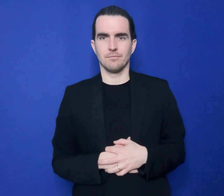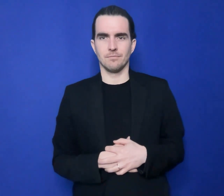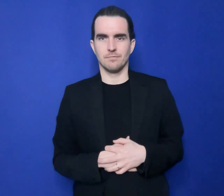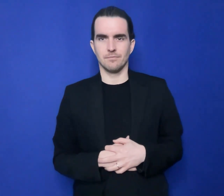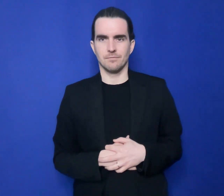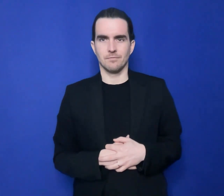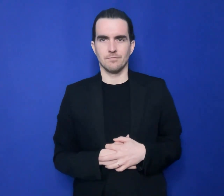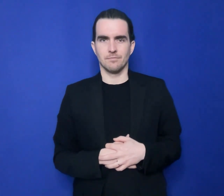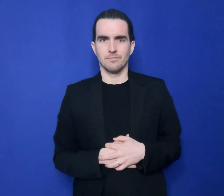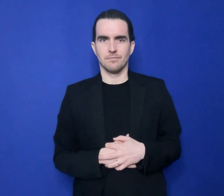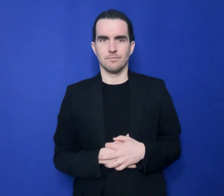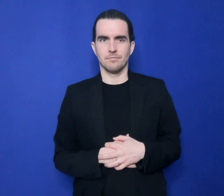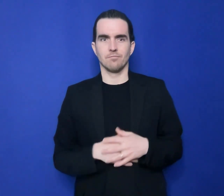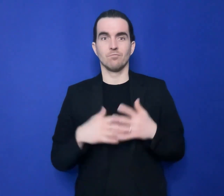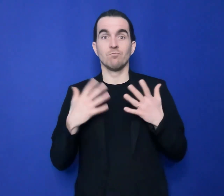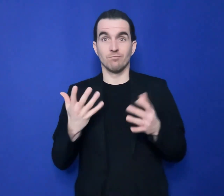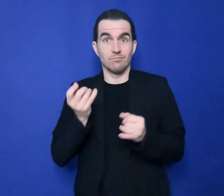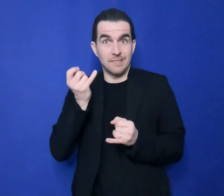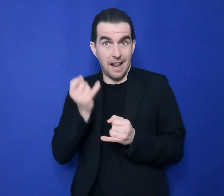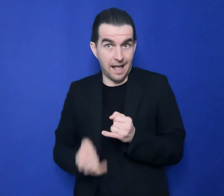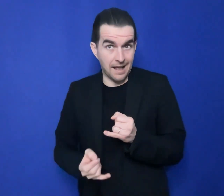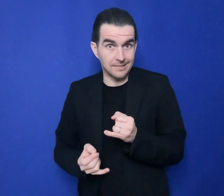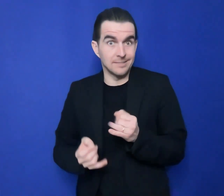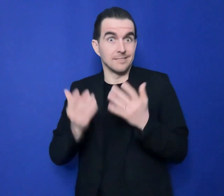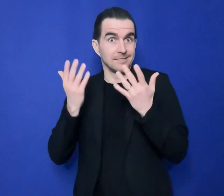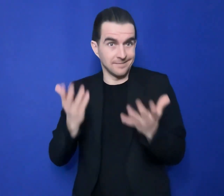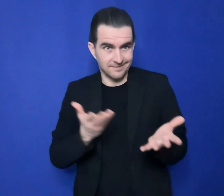protection programme. Over to you, Prosper. Thank you.